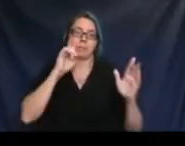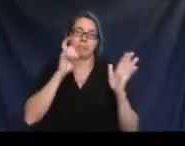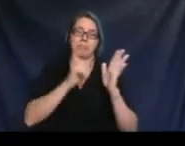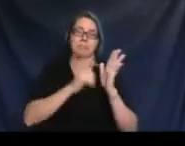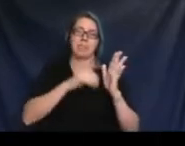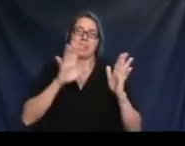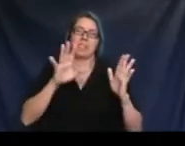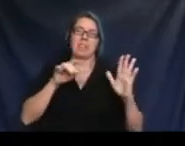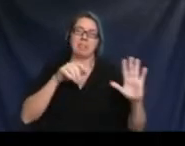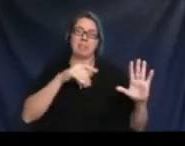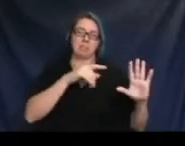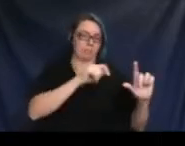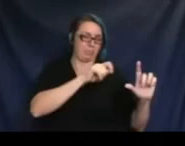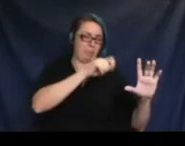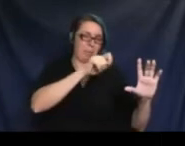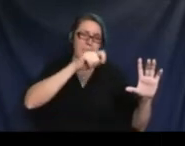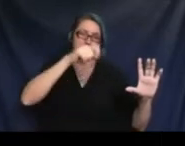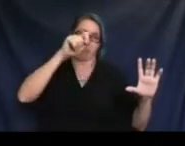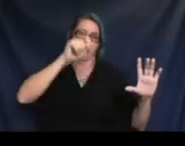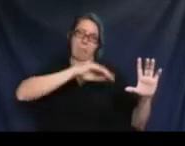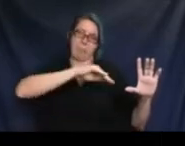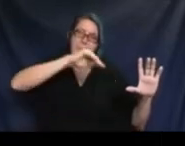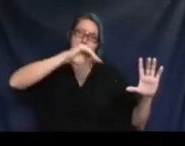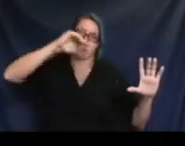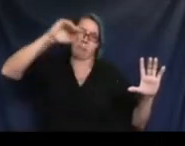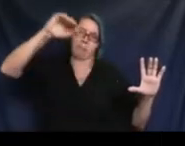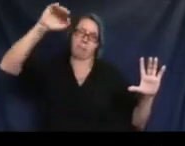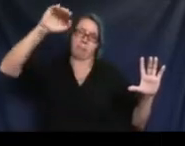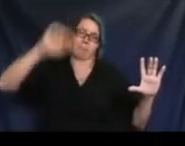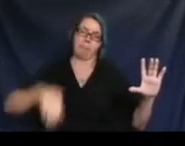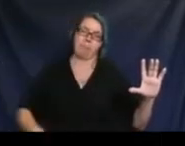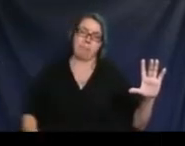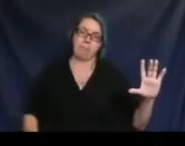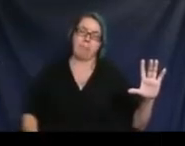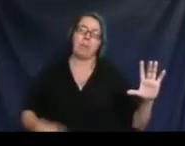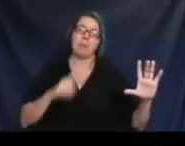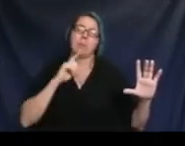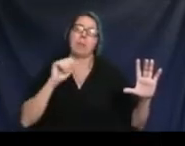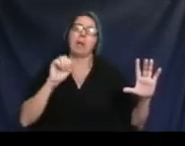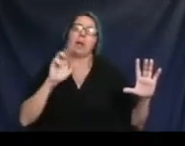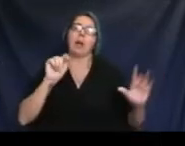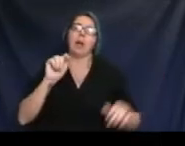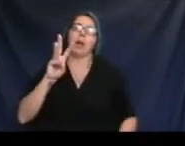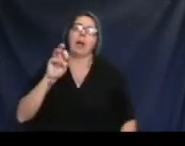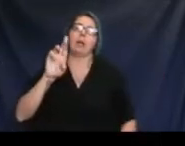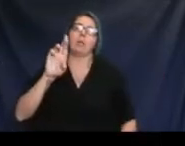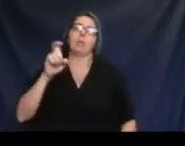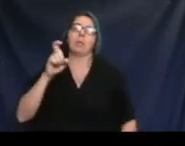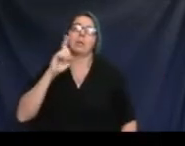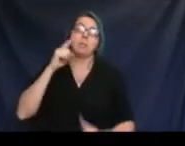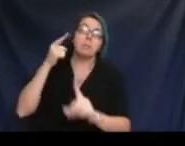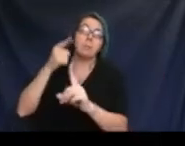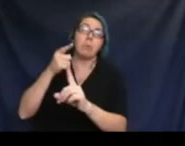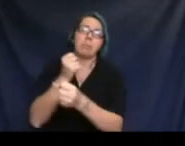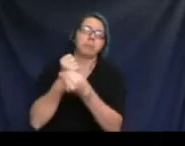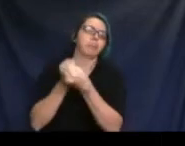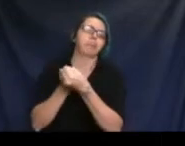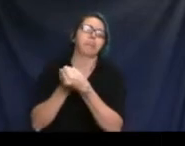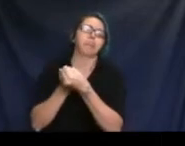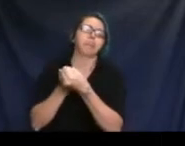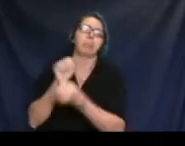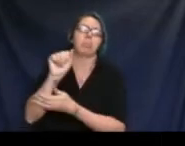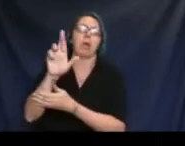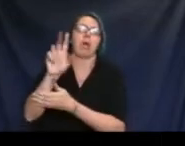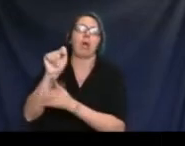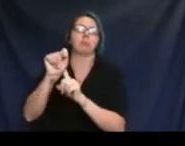program is to support all of the activity that is going on. There's going to be a tremendous amount of political